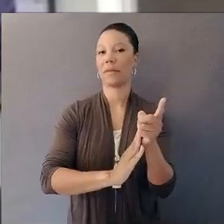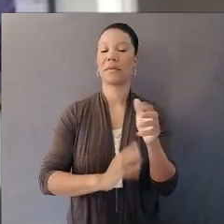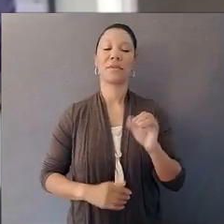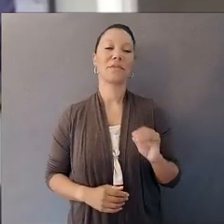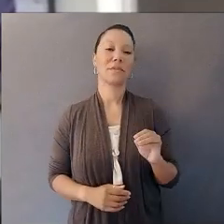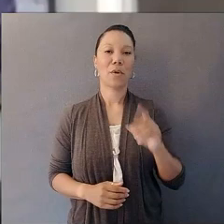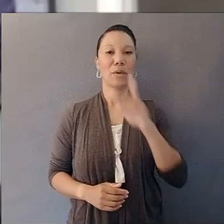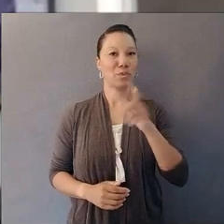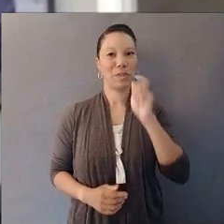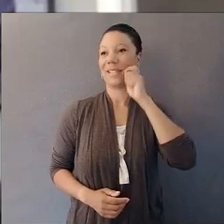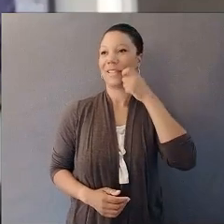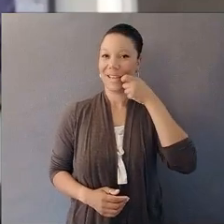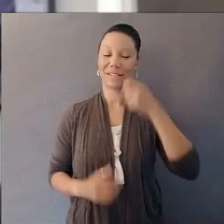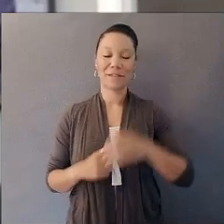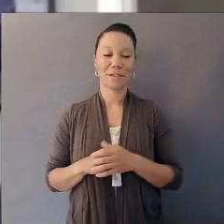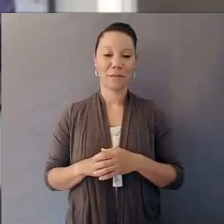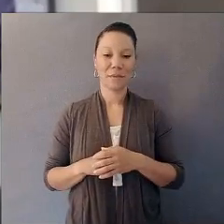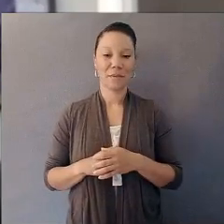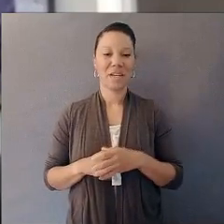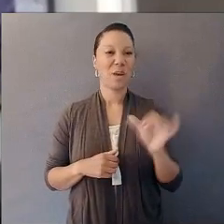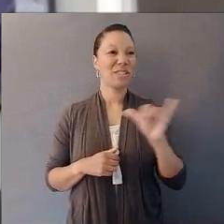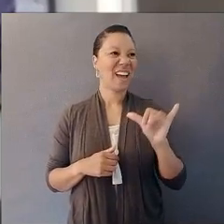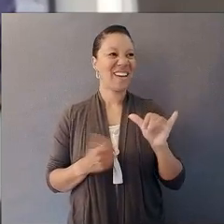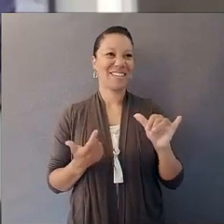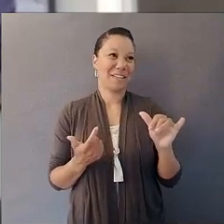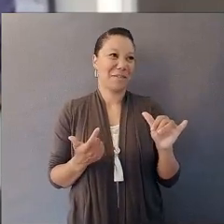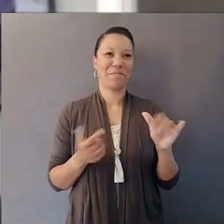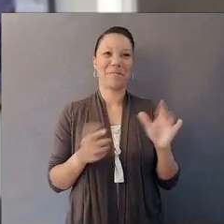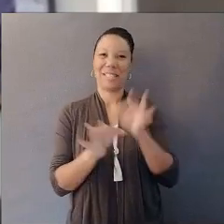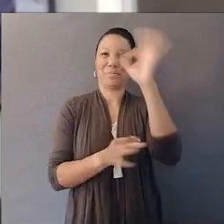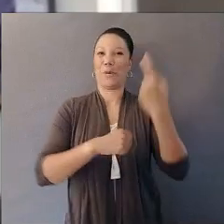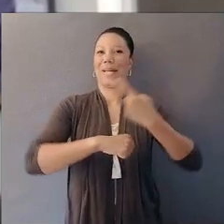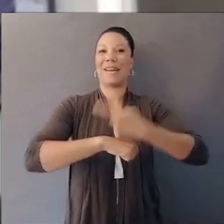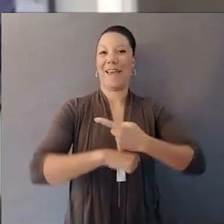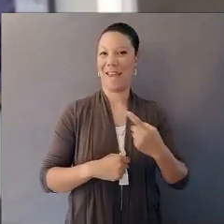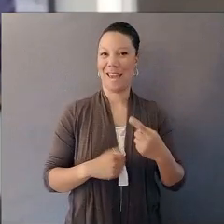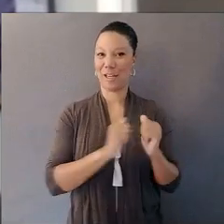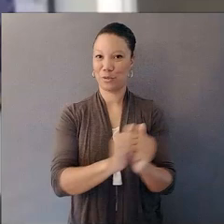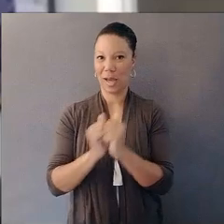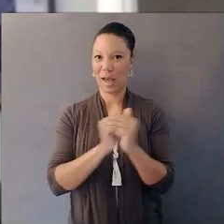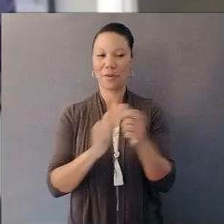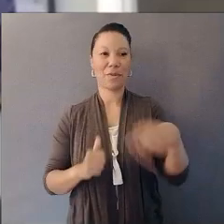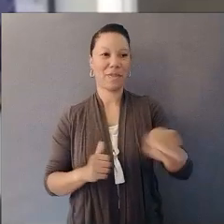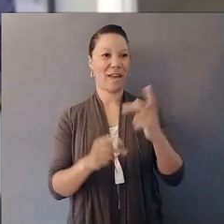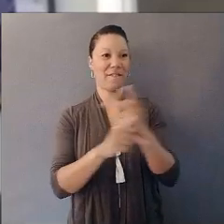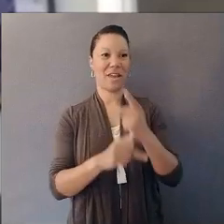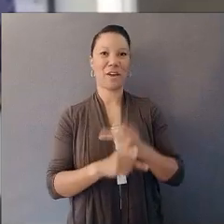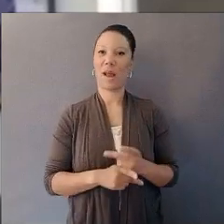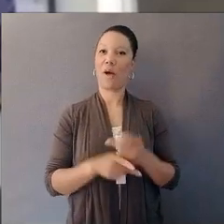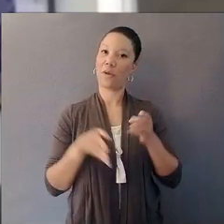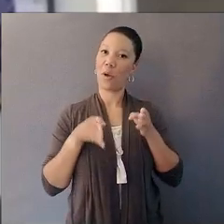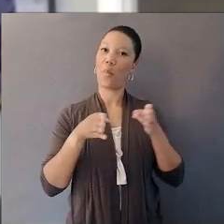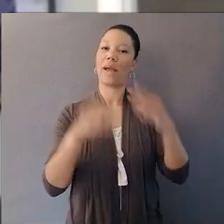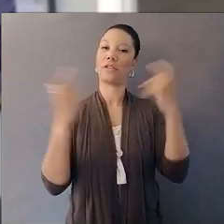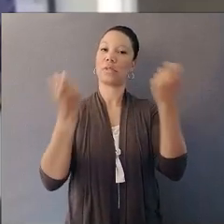really neat to have that, the kind of thing like a sort of mini spirit day that we'd have at school any day, but that they found a way to generate from nothing, basically. So